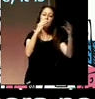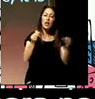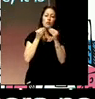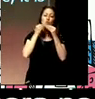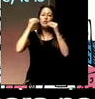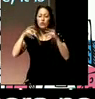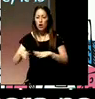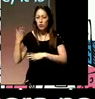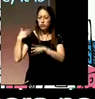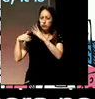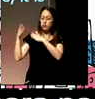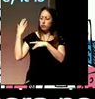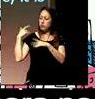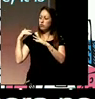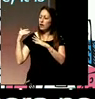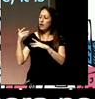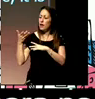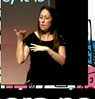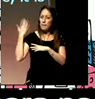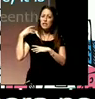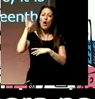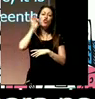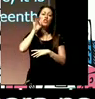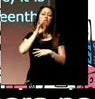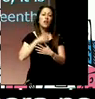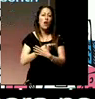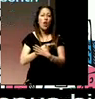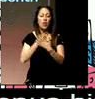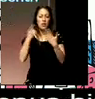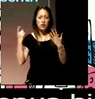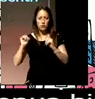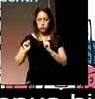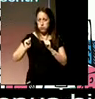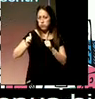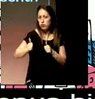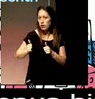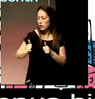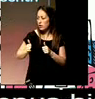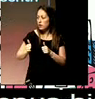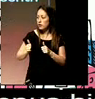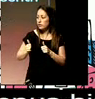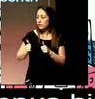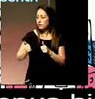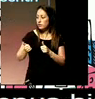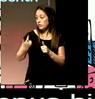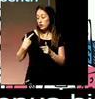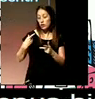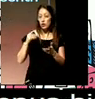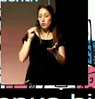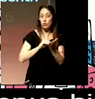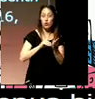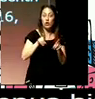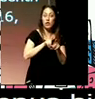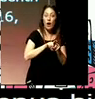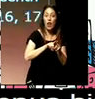started in the 16th century. Many of the buildings date from the 17th, 18th, 19th centuries. And they had the